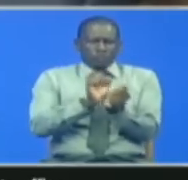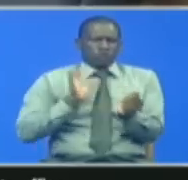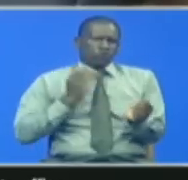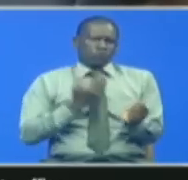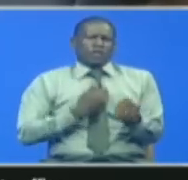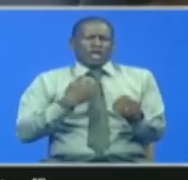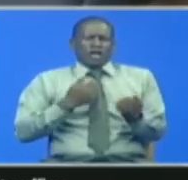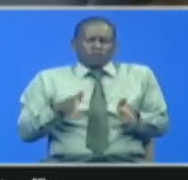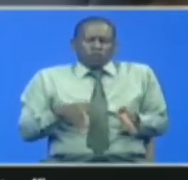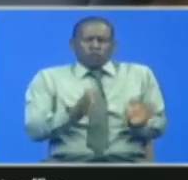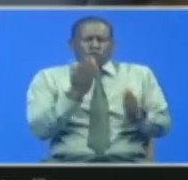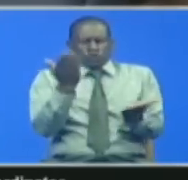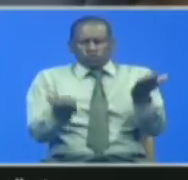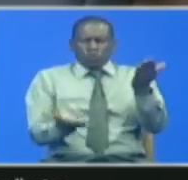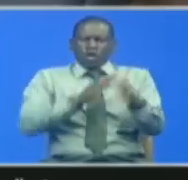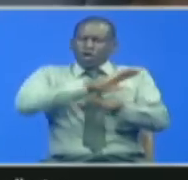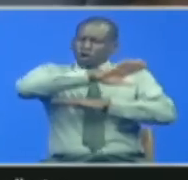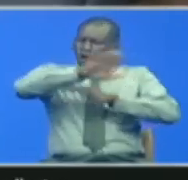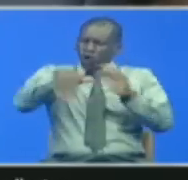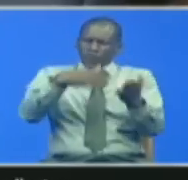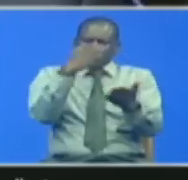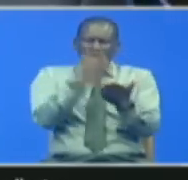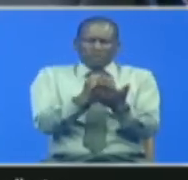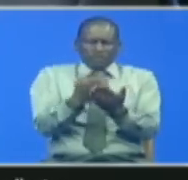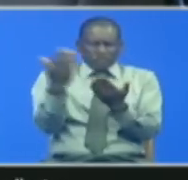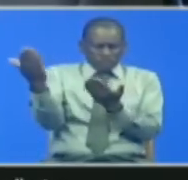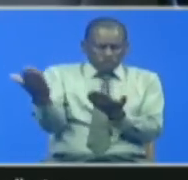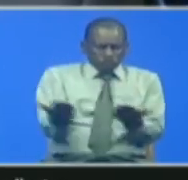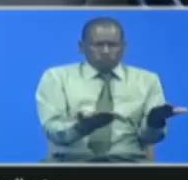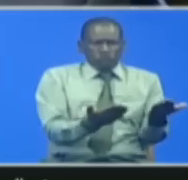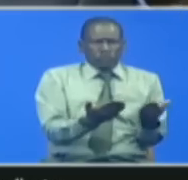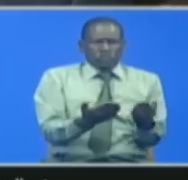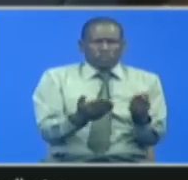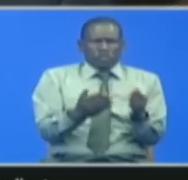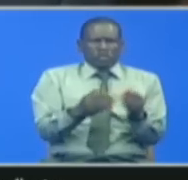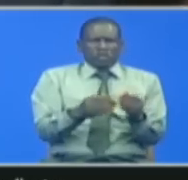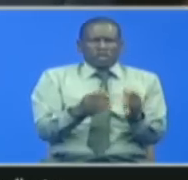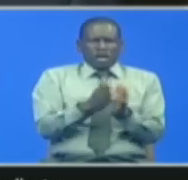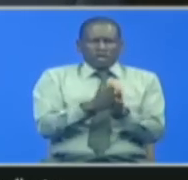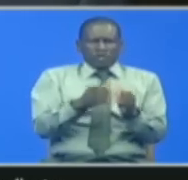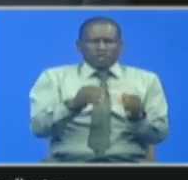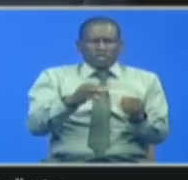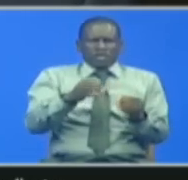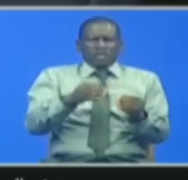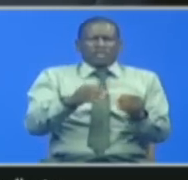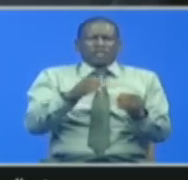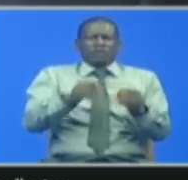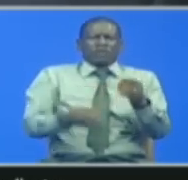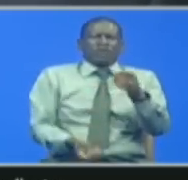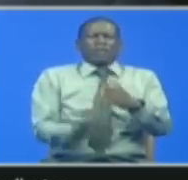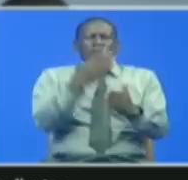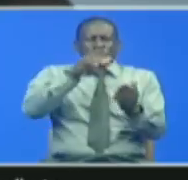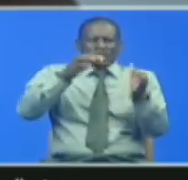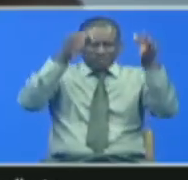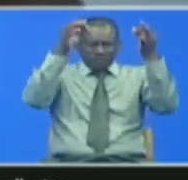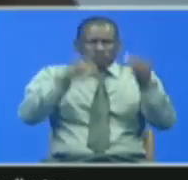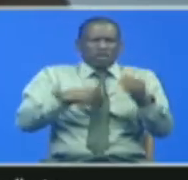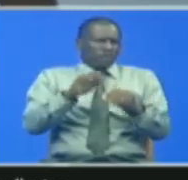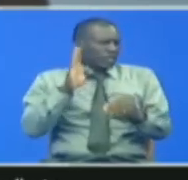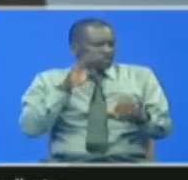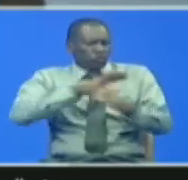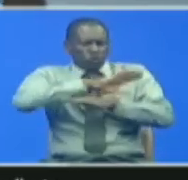weigh all the evidence that was before them and the facts, and they have come up with that recommendation after hearing all the sides.